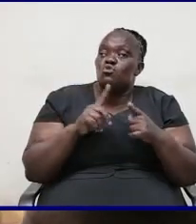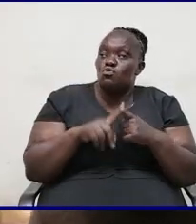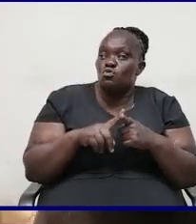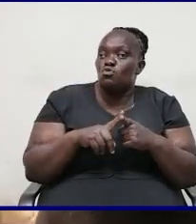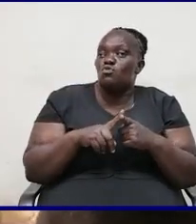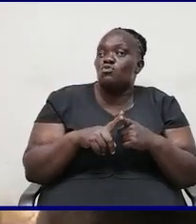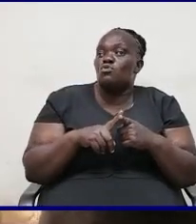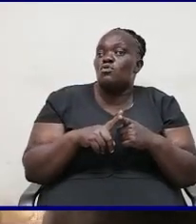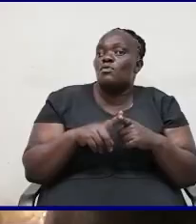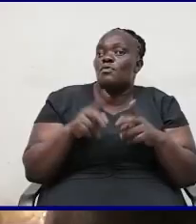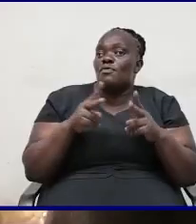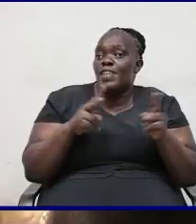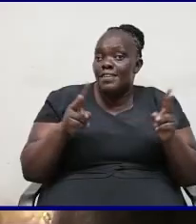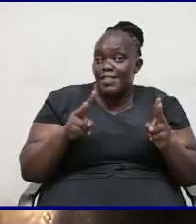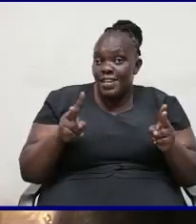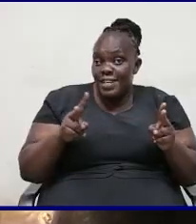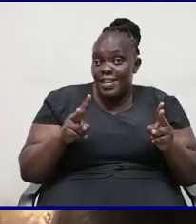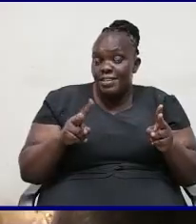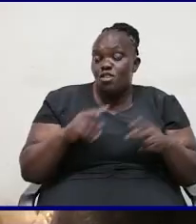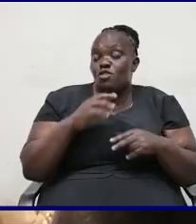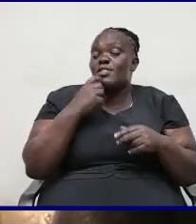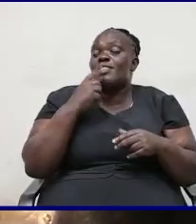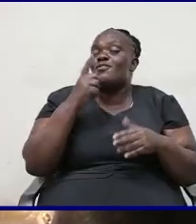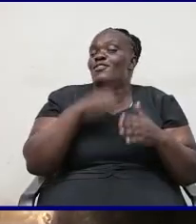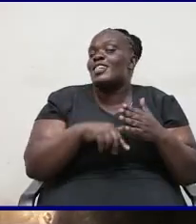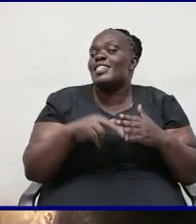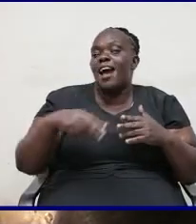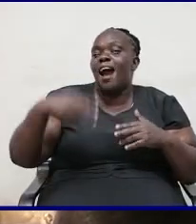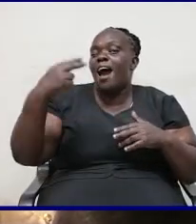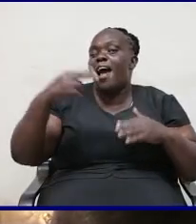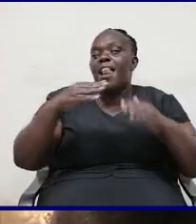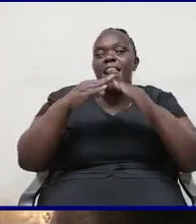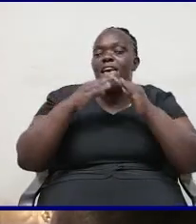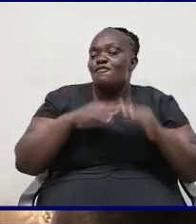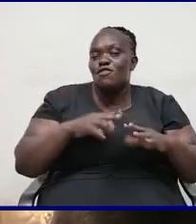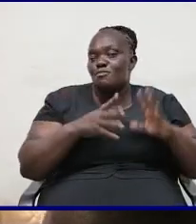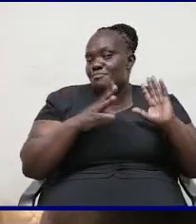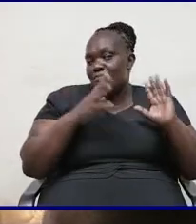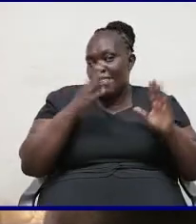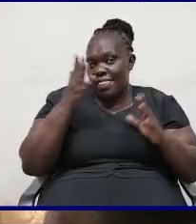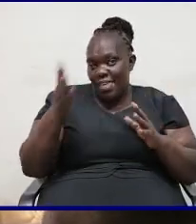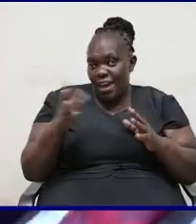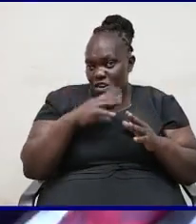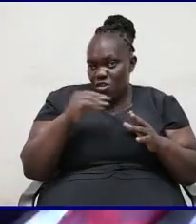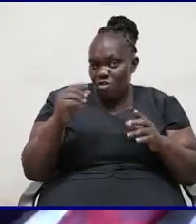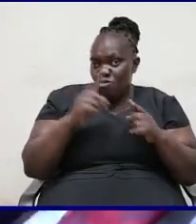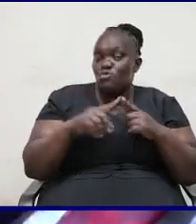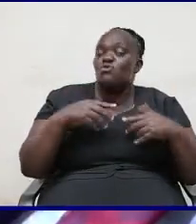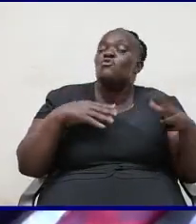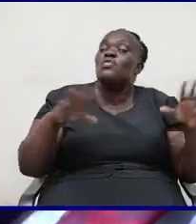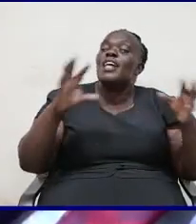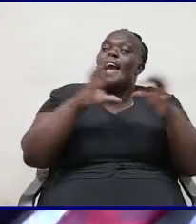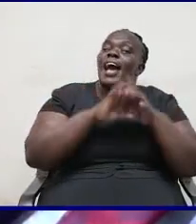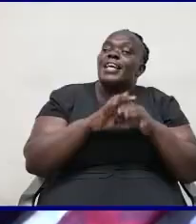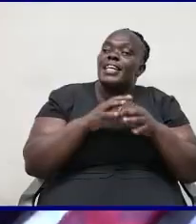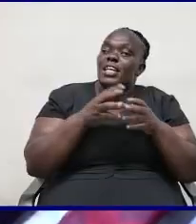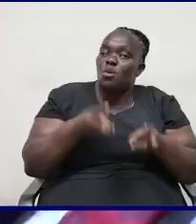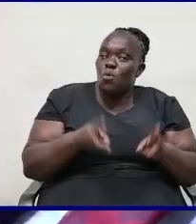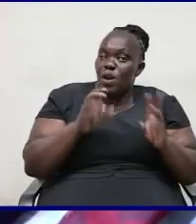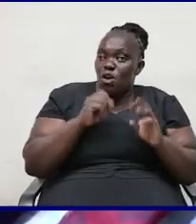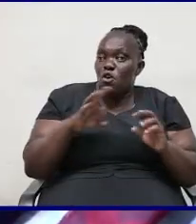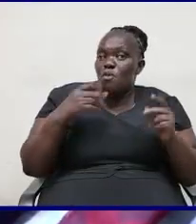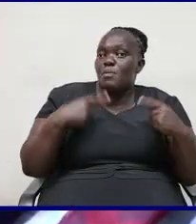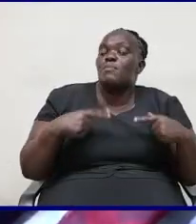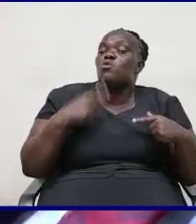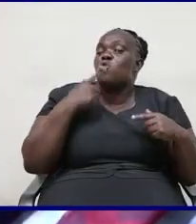very, very, very, very, what I can say, high level. Are we going to lose the cultural aspect of the